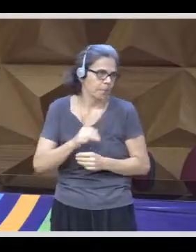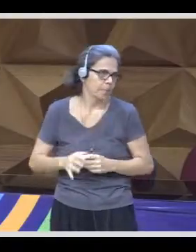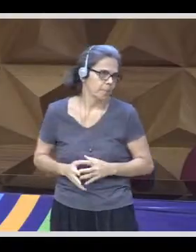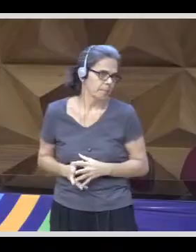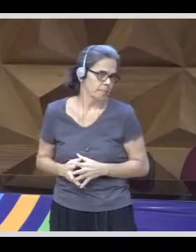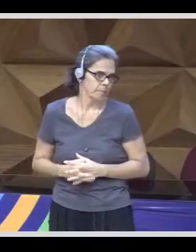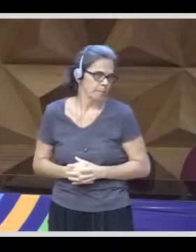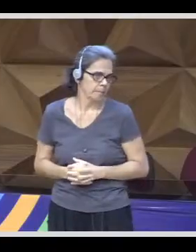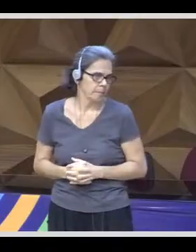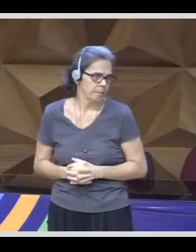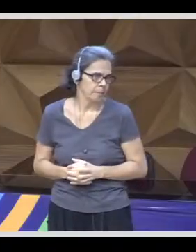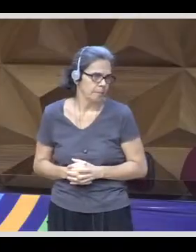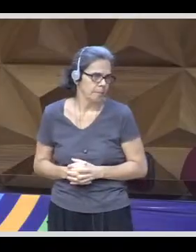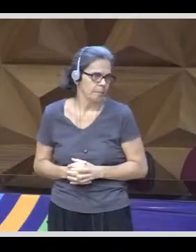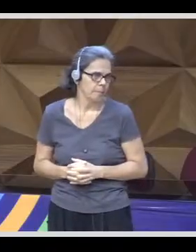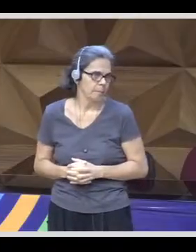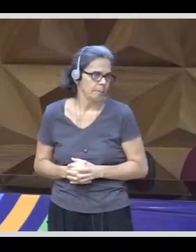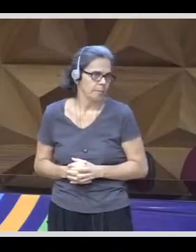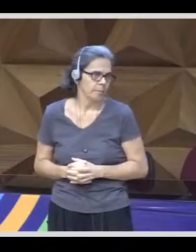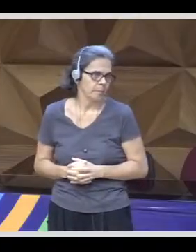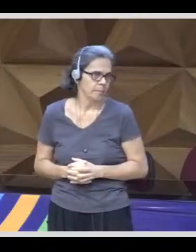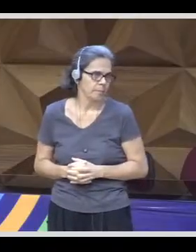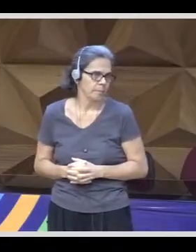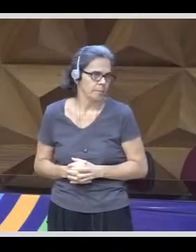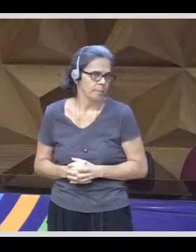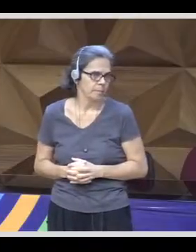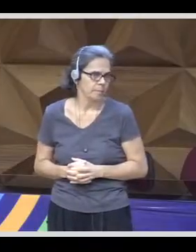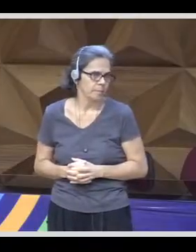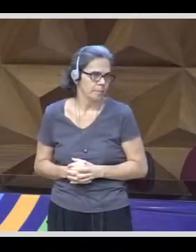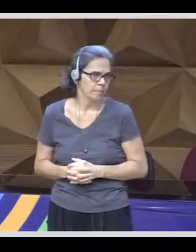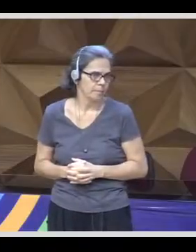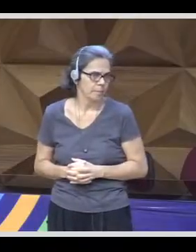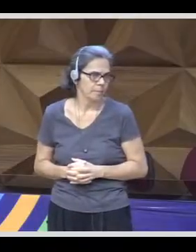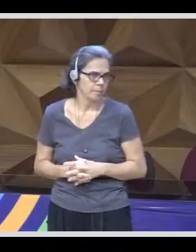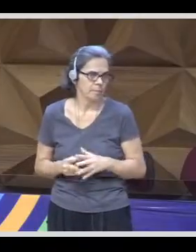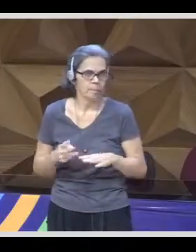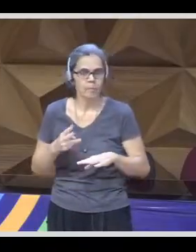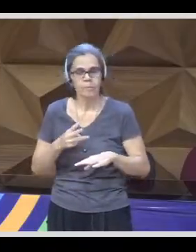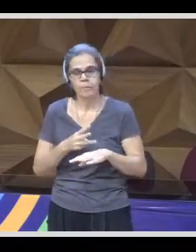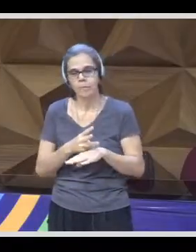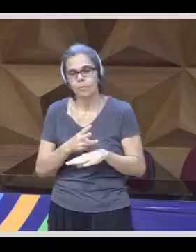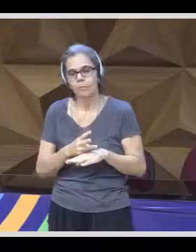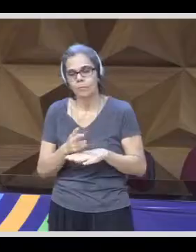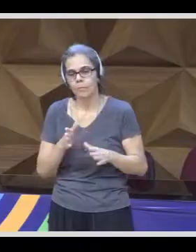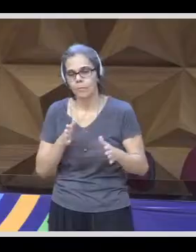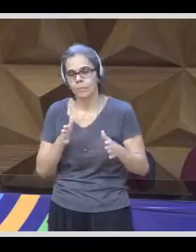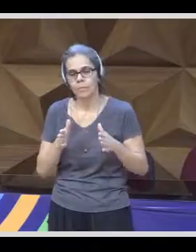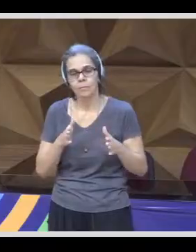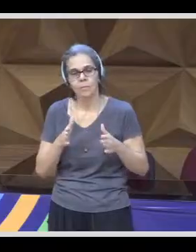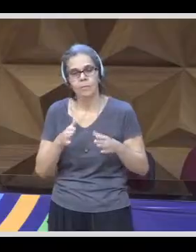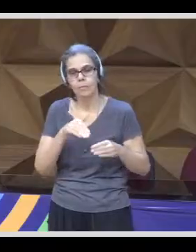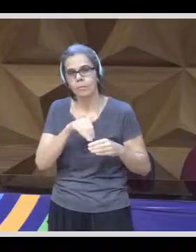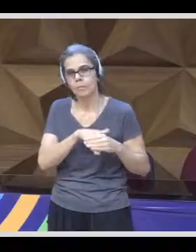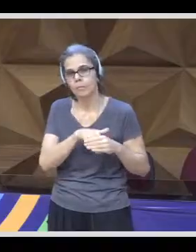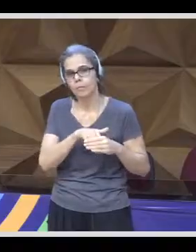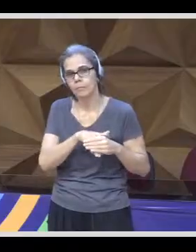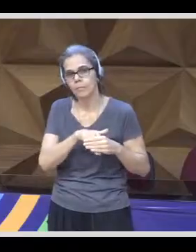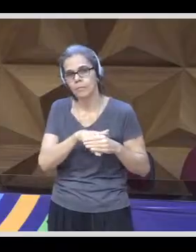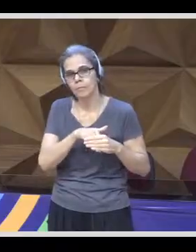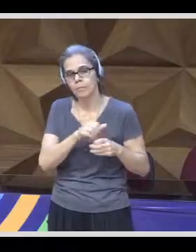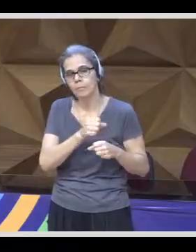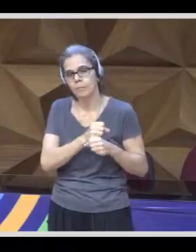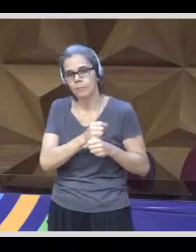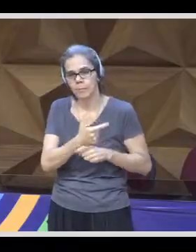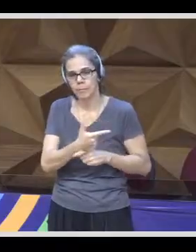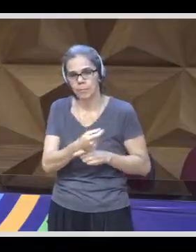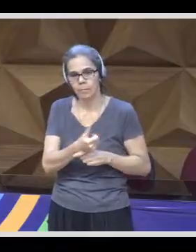WhatsApp during the 2018 Brazilian elections. We did also for Twitter on the 2020 US